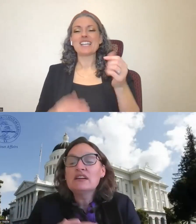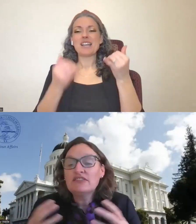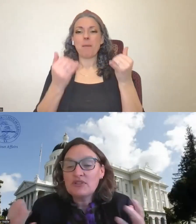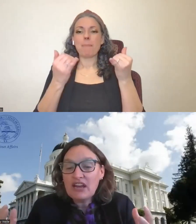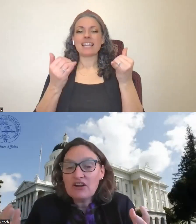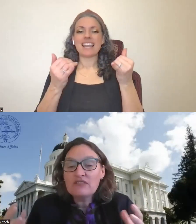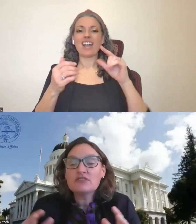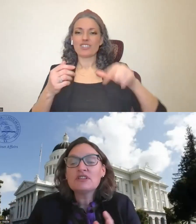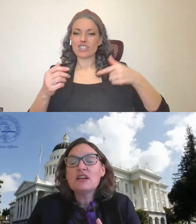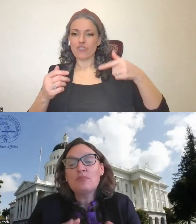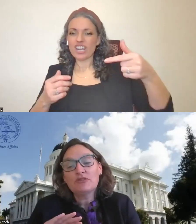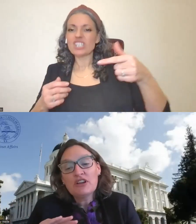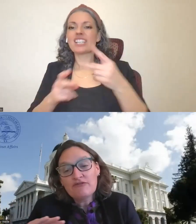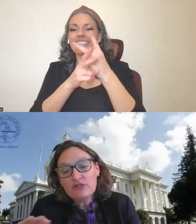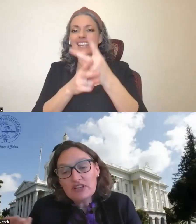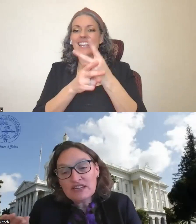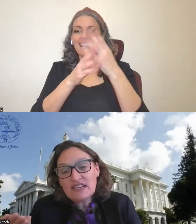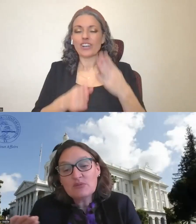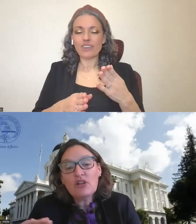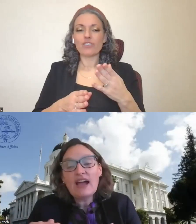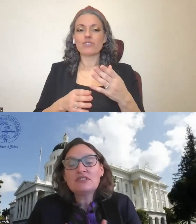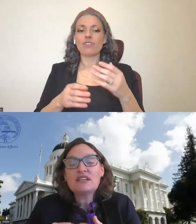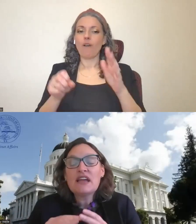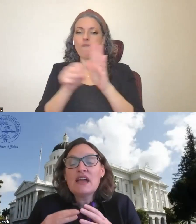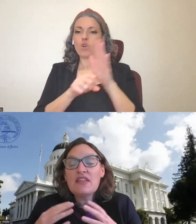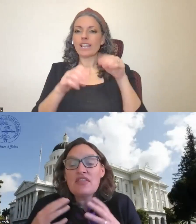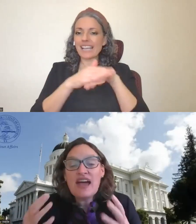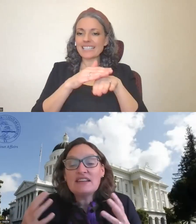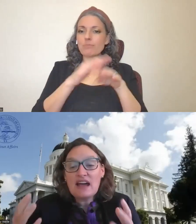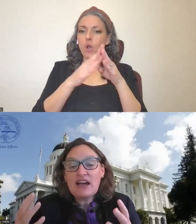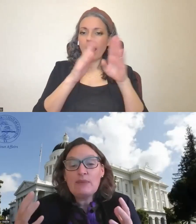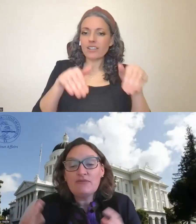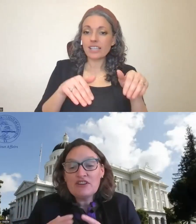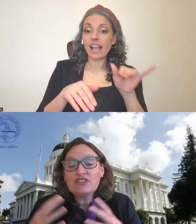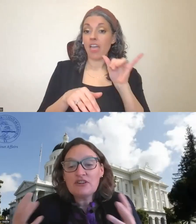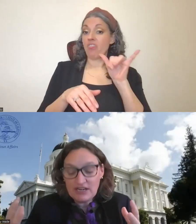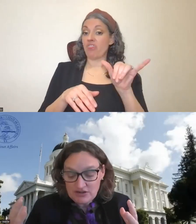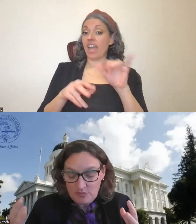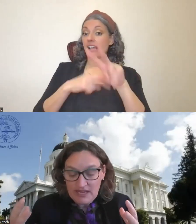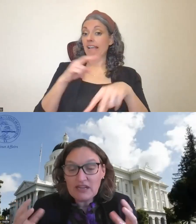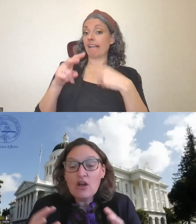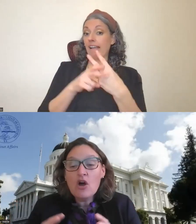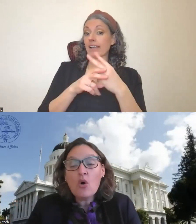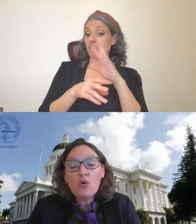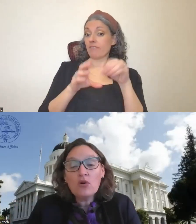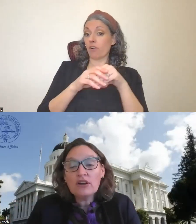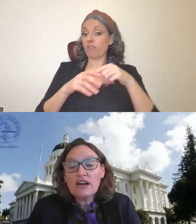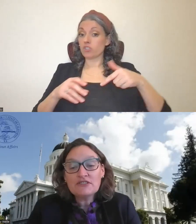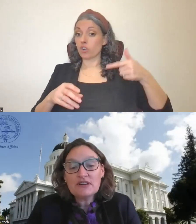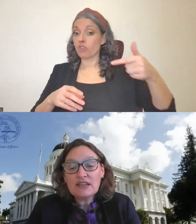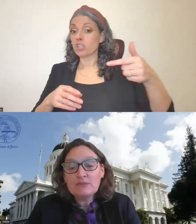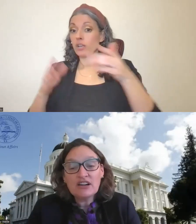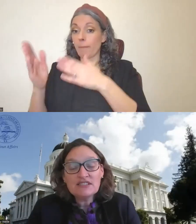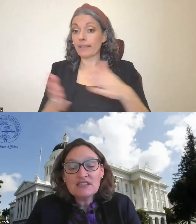intergenerationally, live with caregivers, build fully accessible housing, that type of intergenerational planning. Or